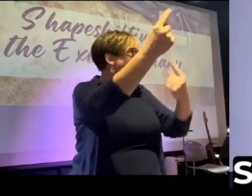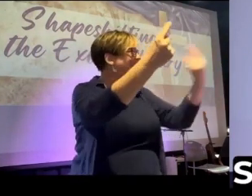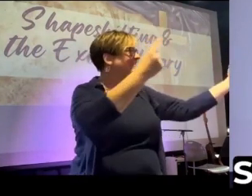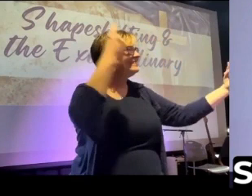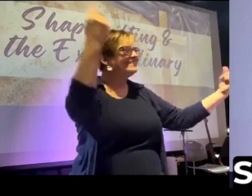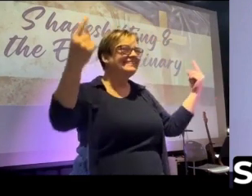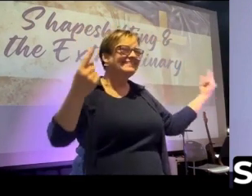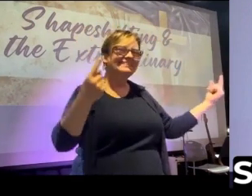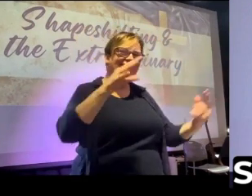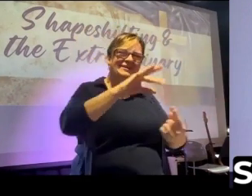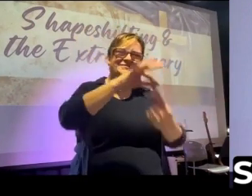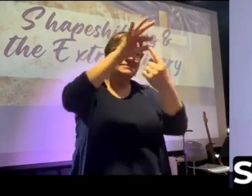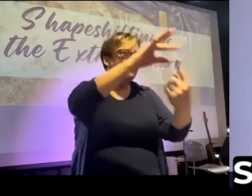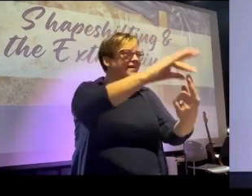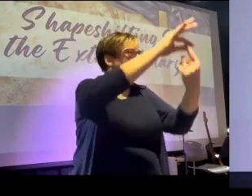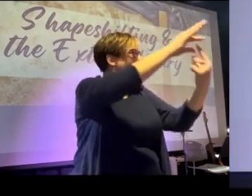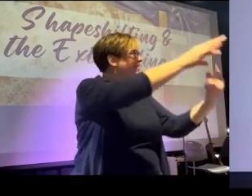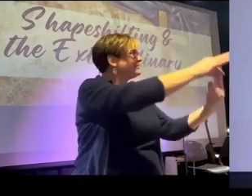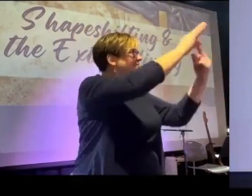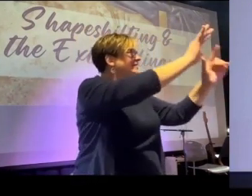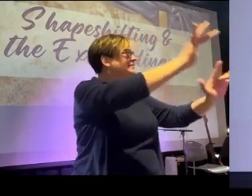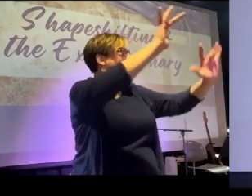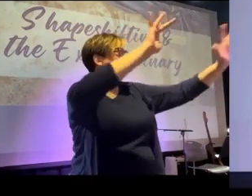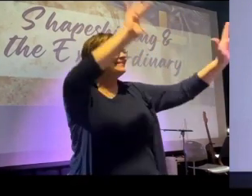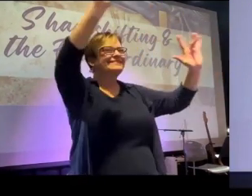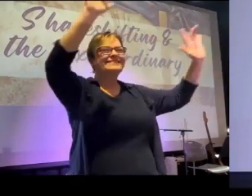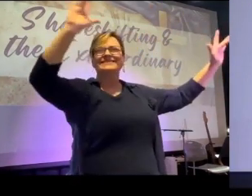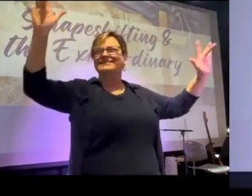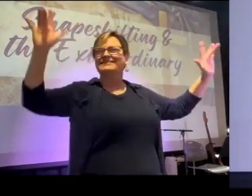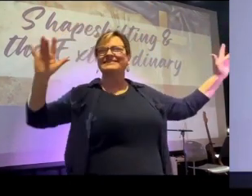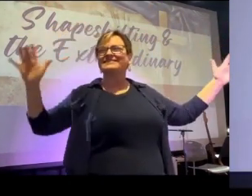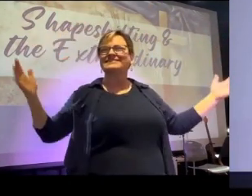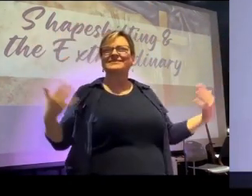Some days unimaginable.